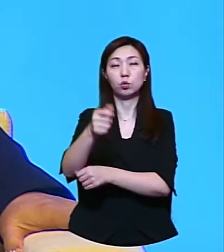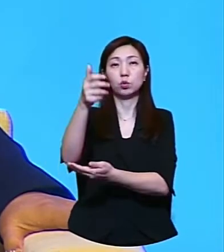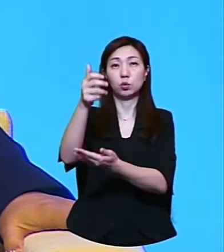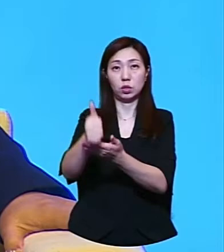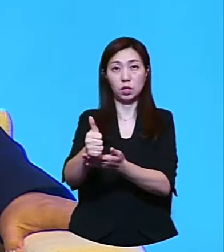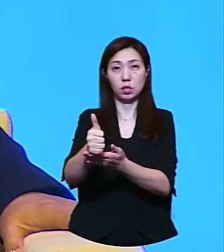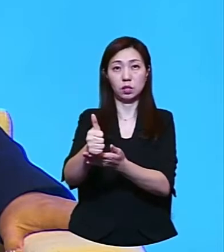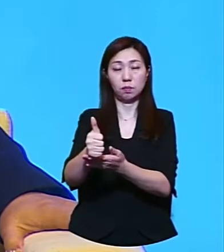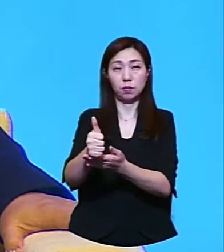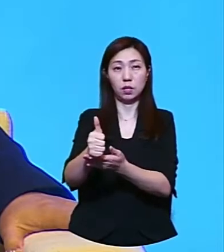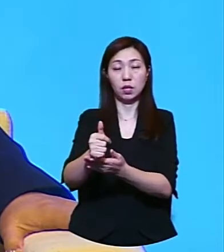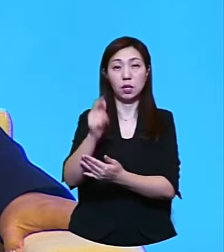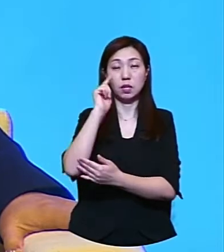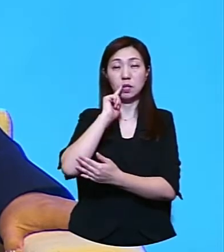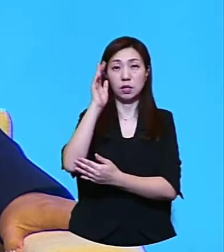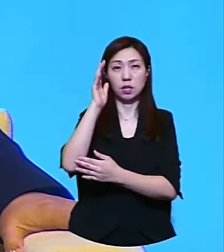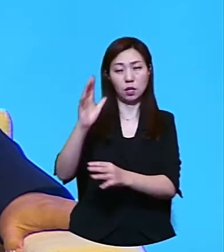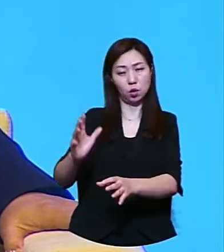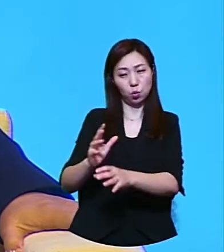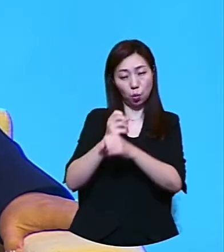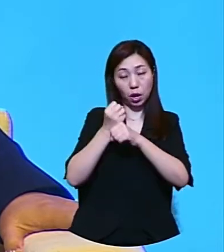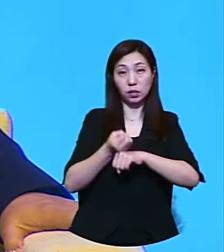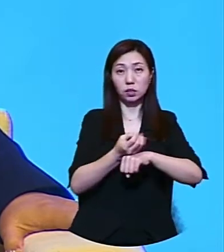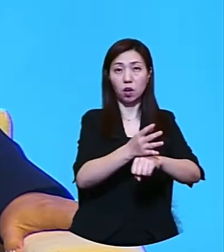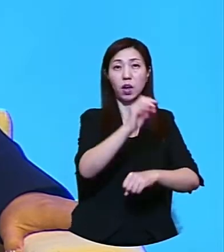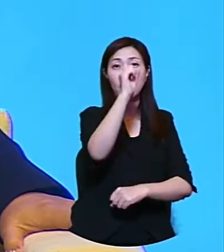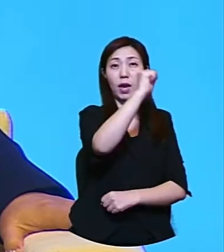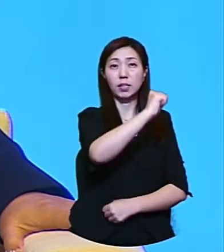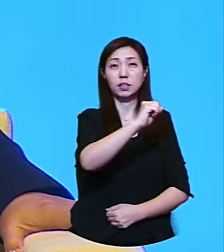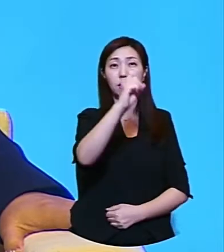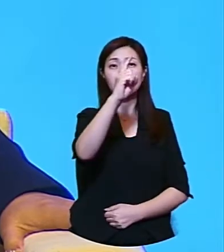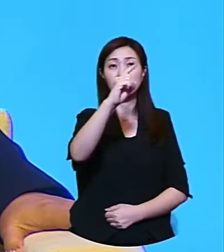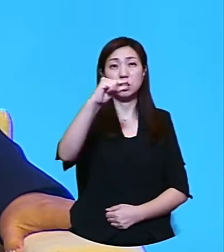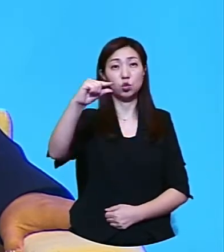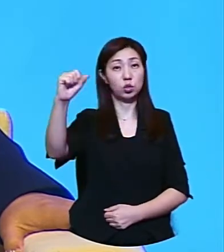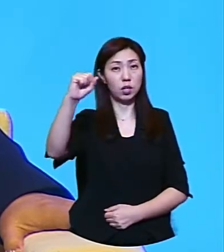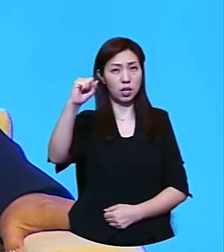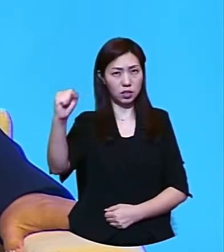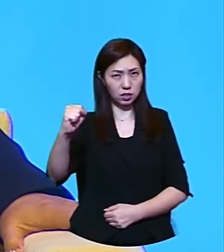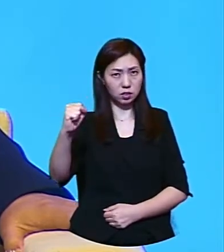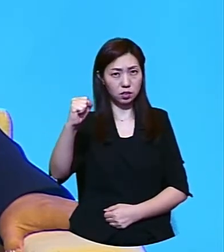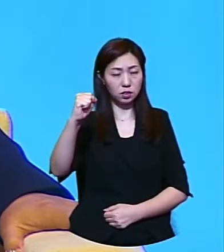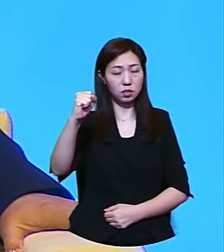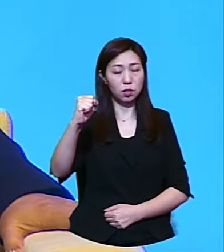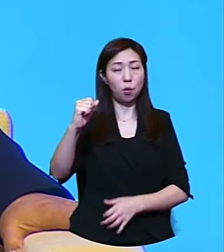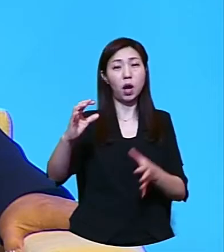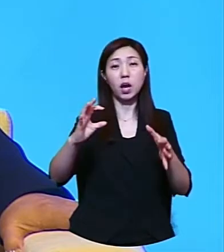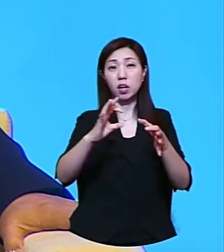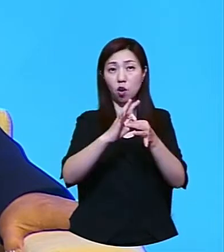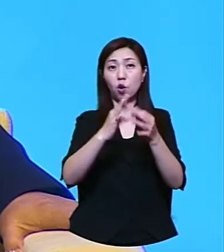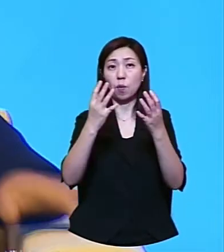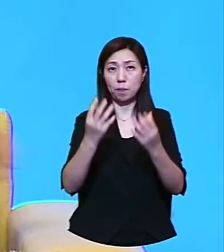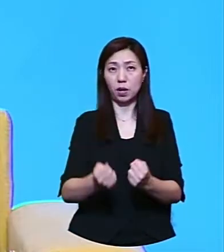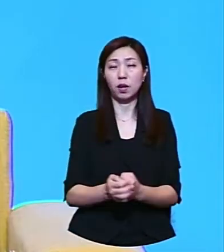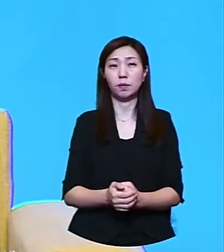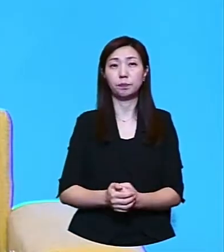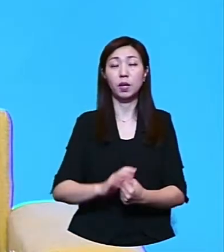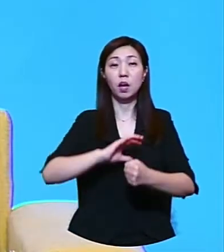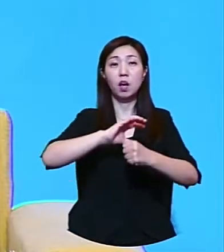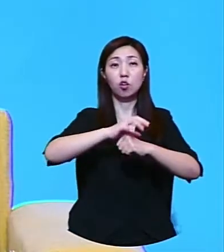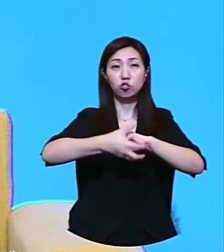the SDGs interlinkages while we are tackling this the issues, and